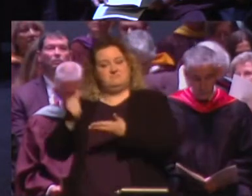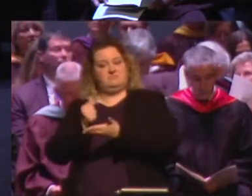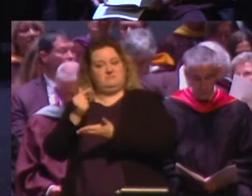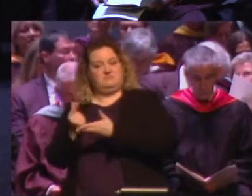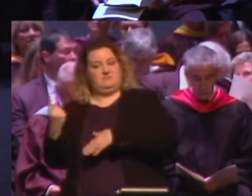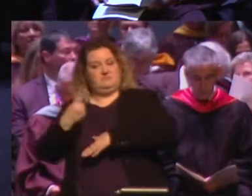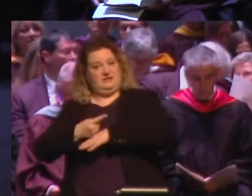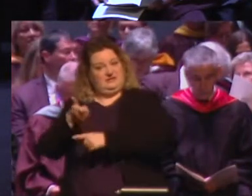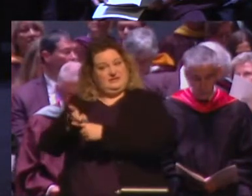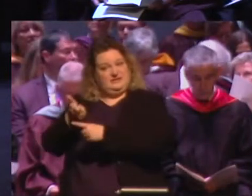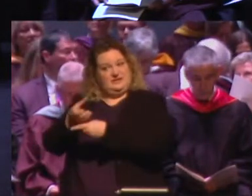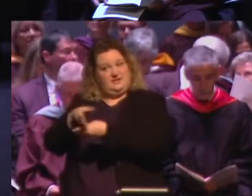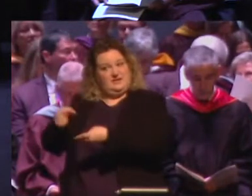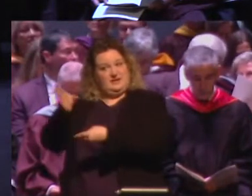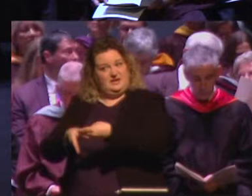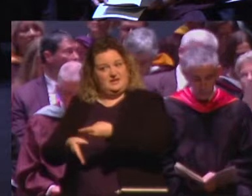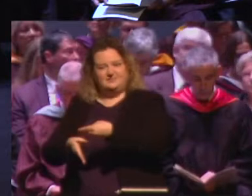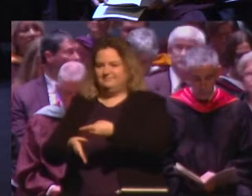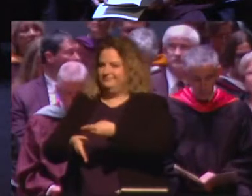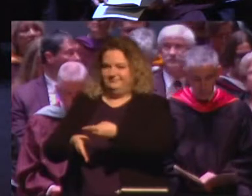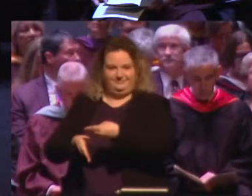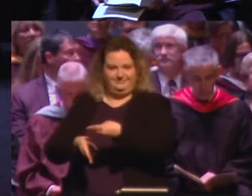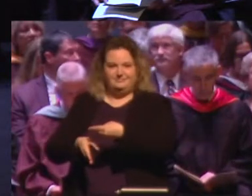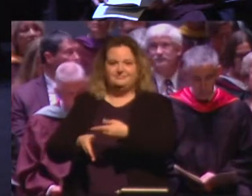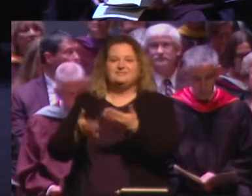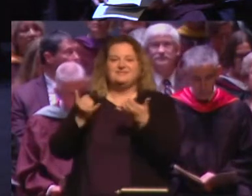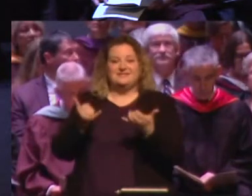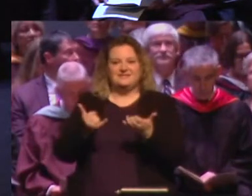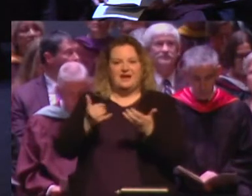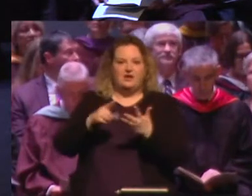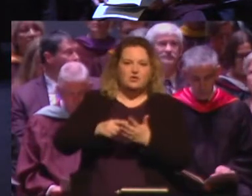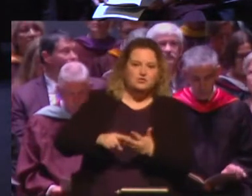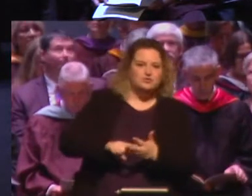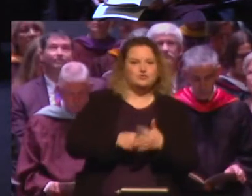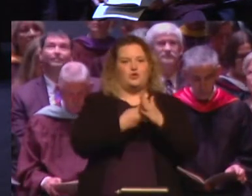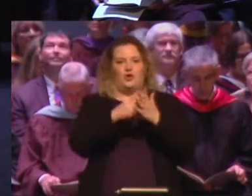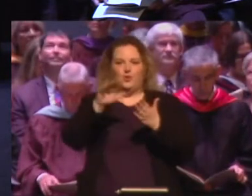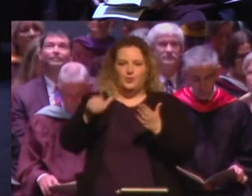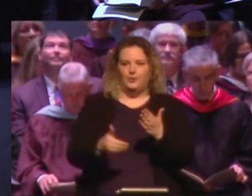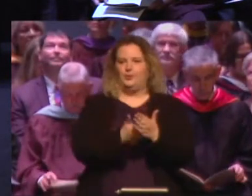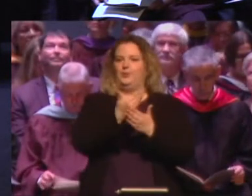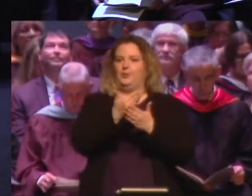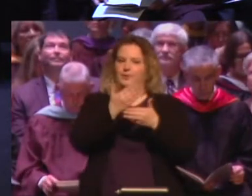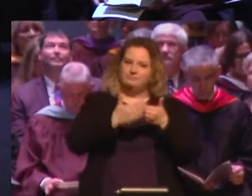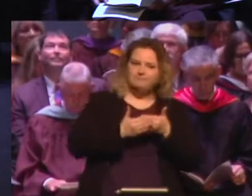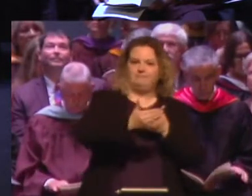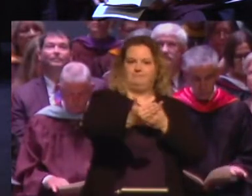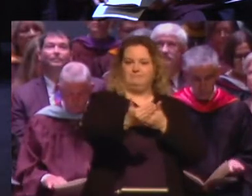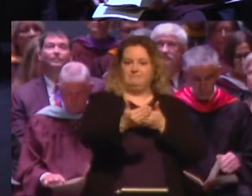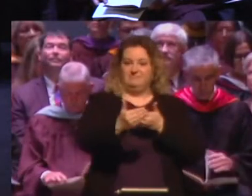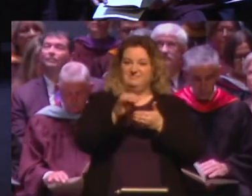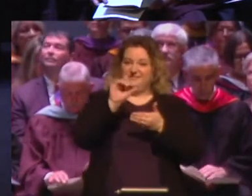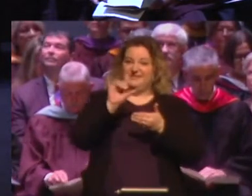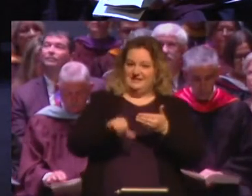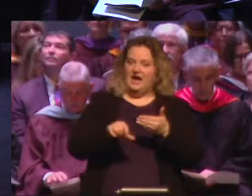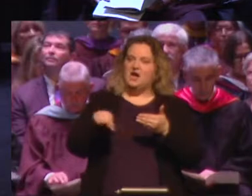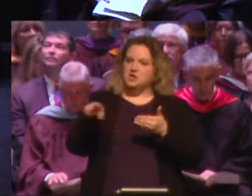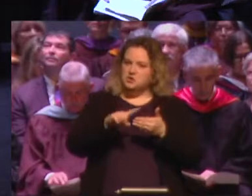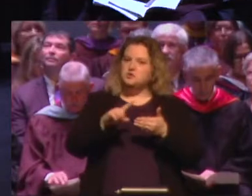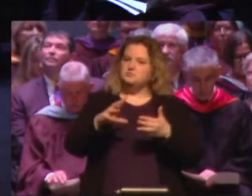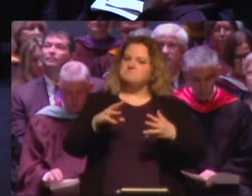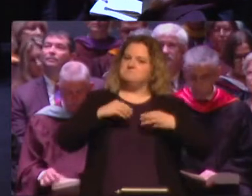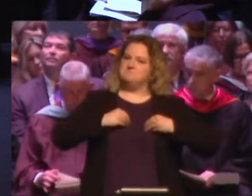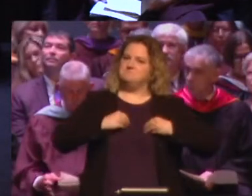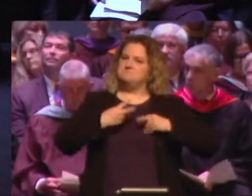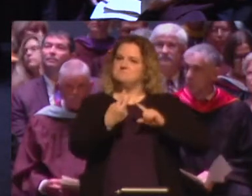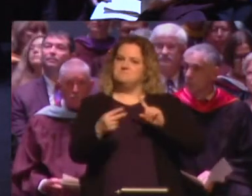not the end, but a new beginning. And as you come to accept this, you are presented with